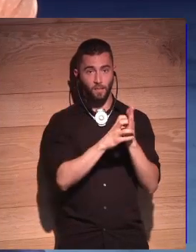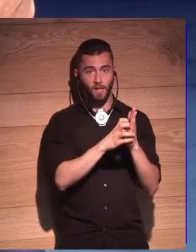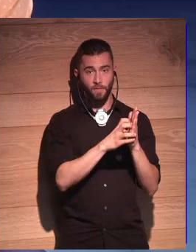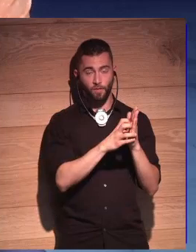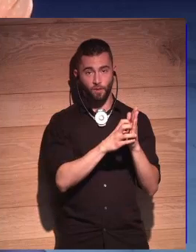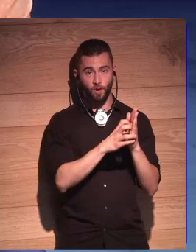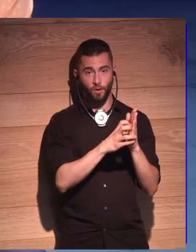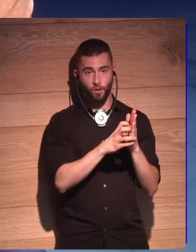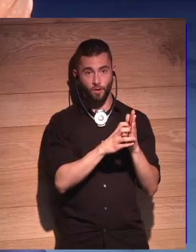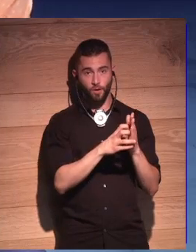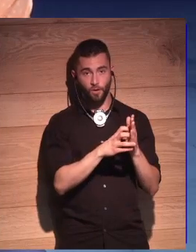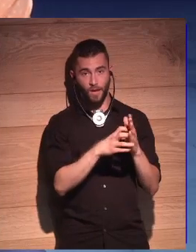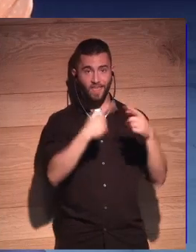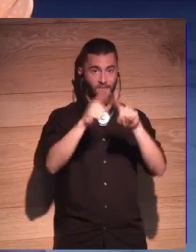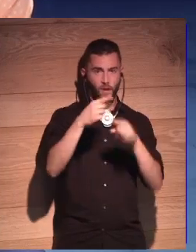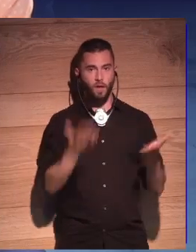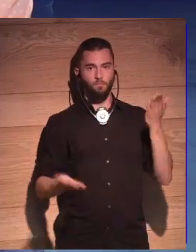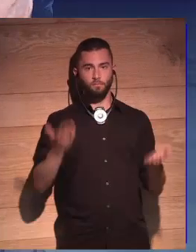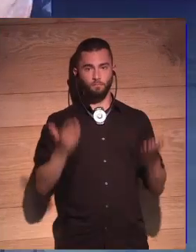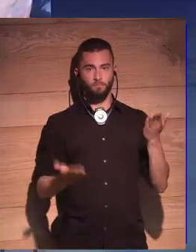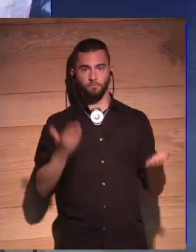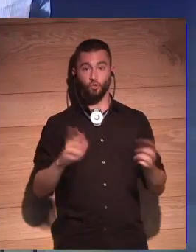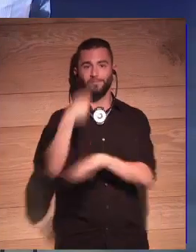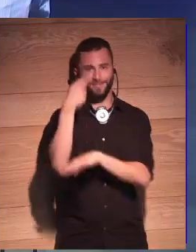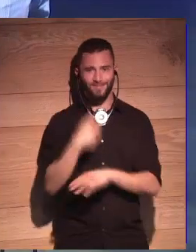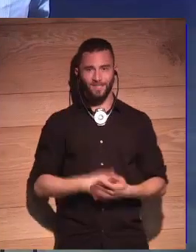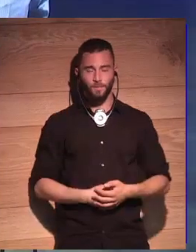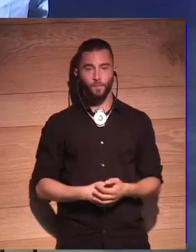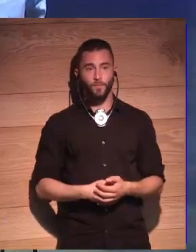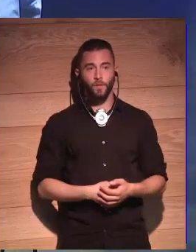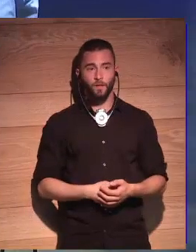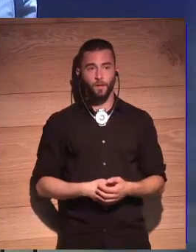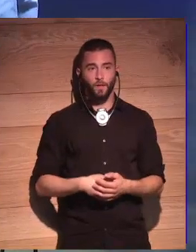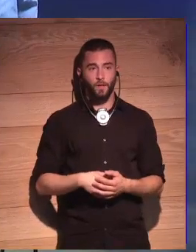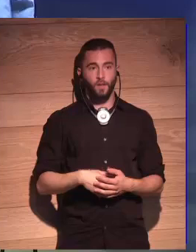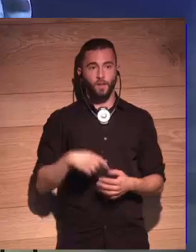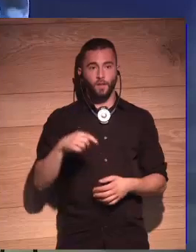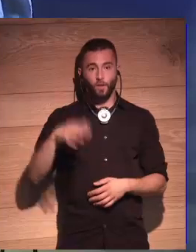a very big gap between these two worlds, and with this application I think we really have